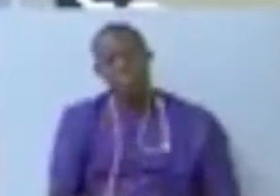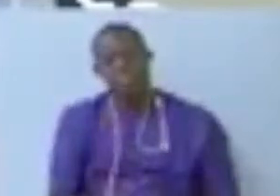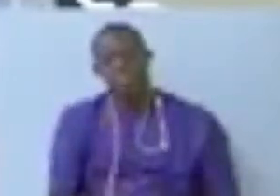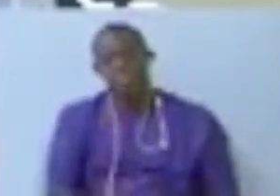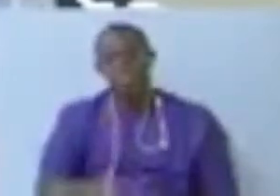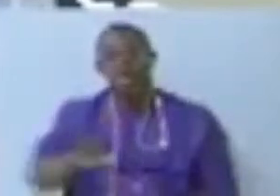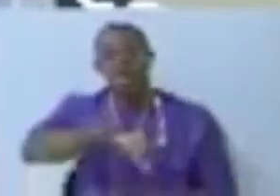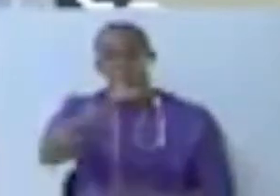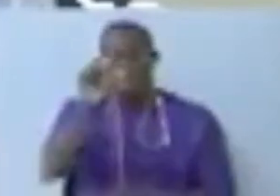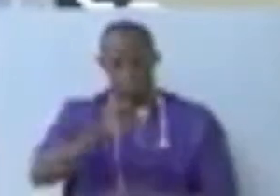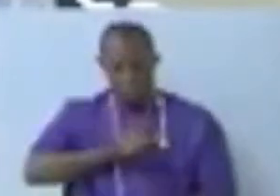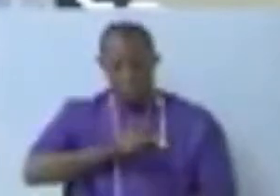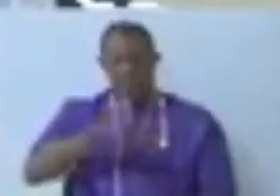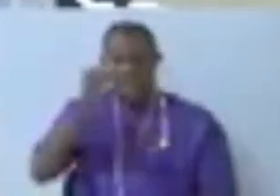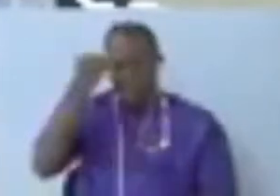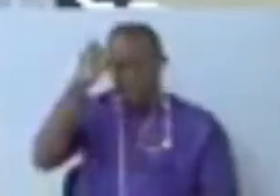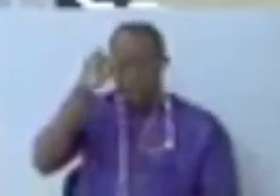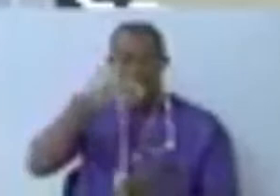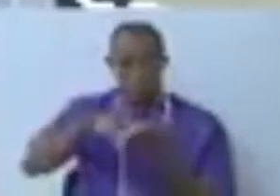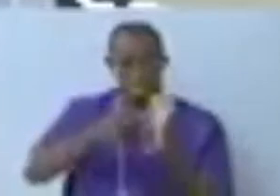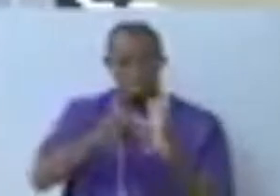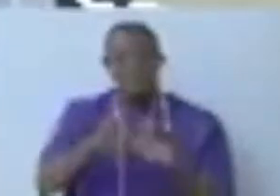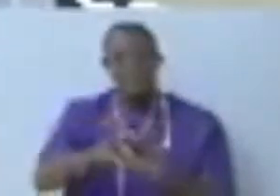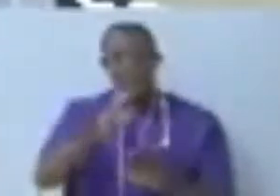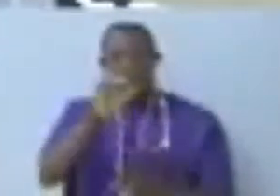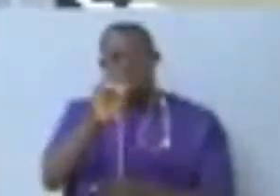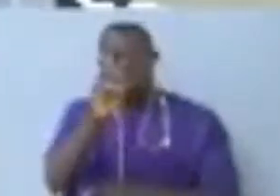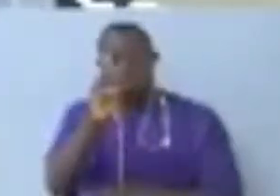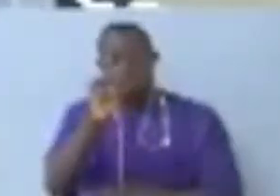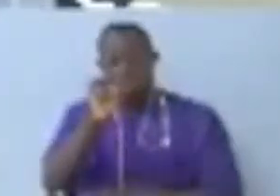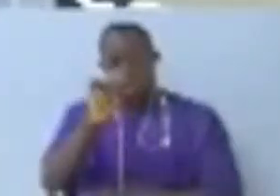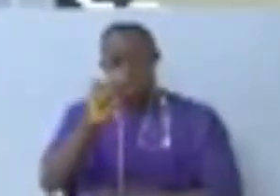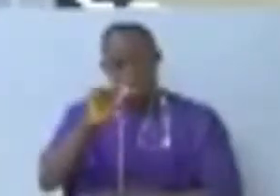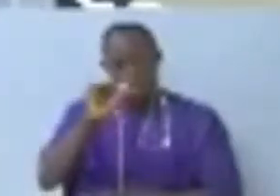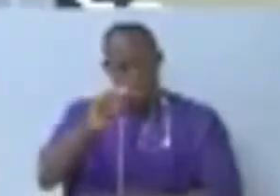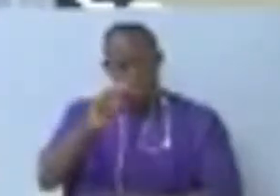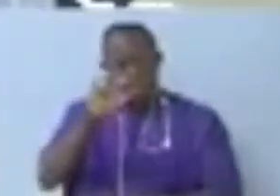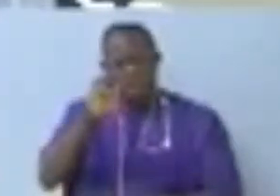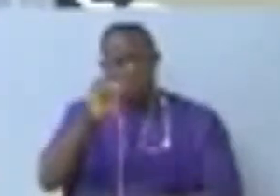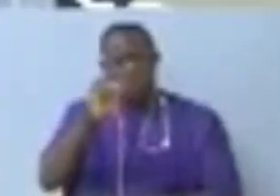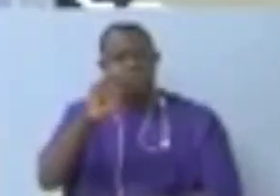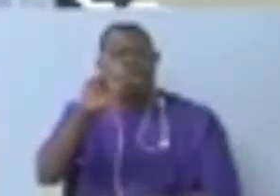And then I suggested that would be Usman Sonko, wouldn't